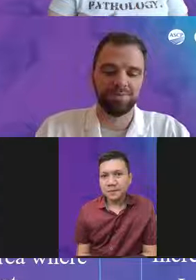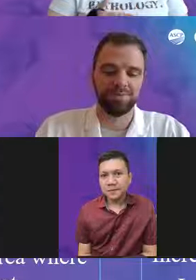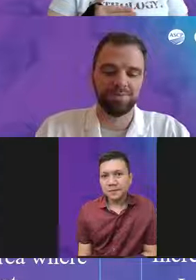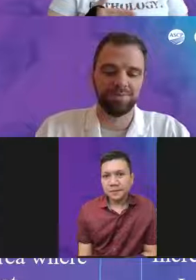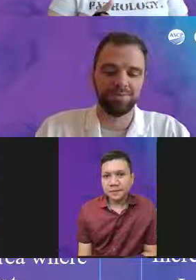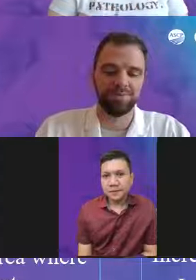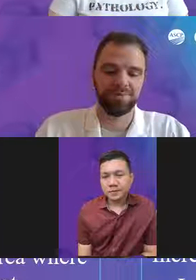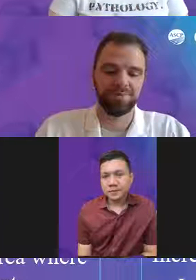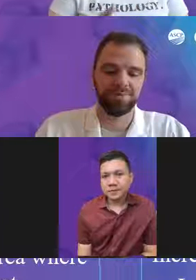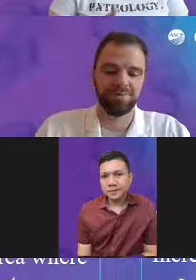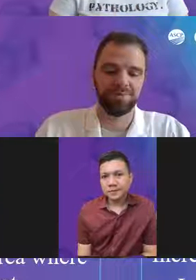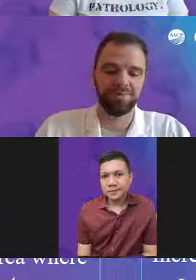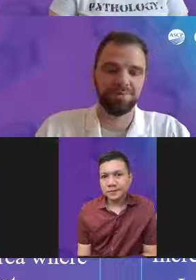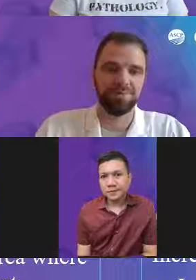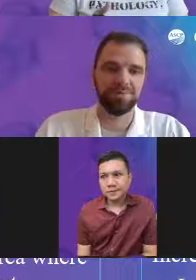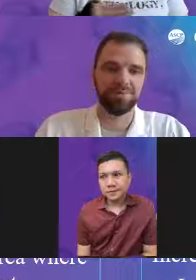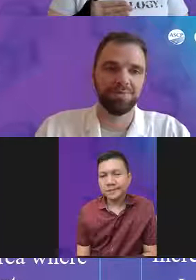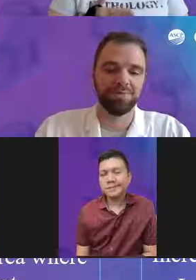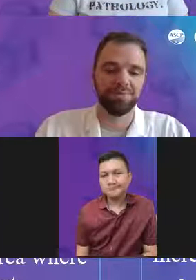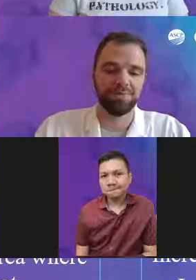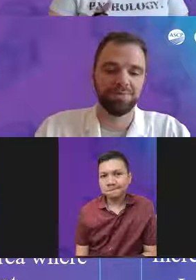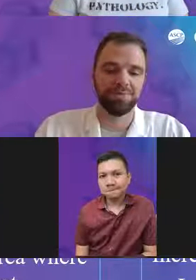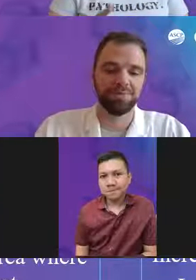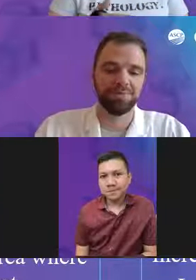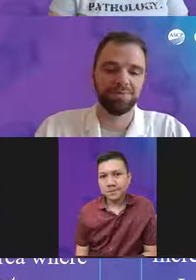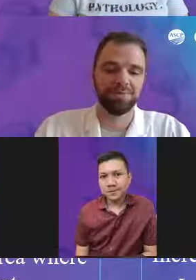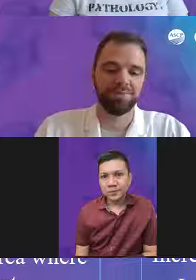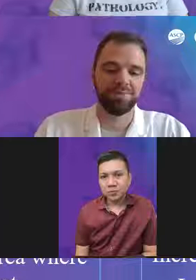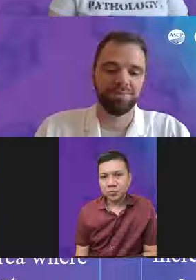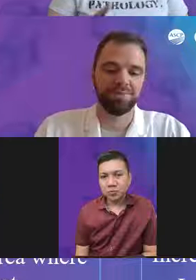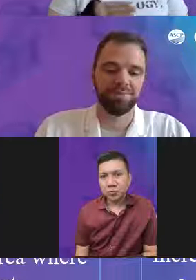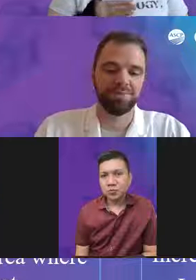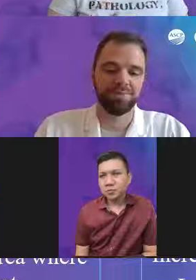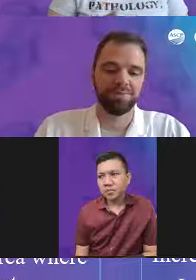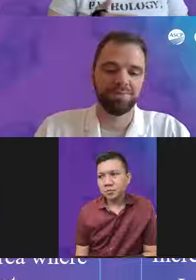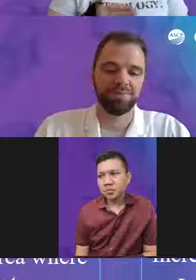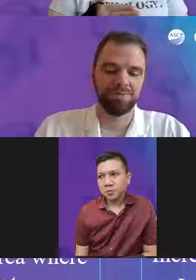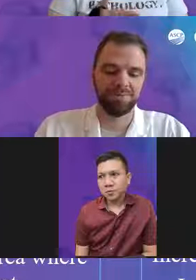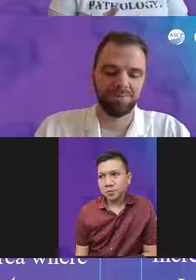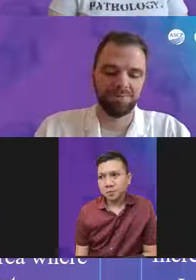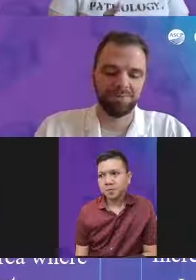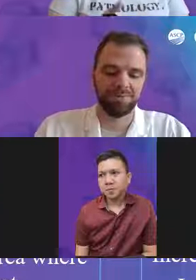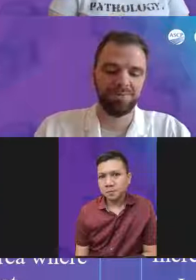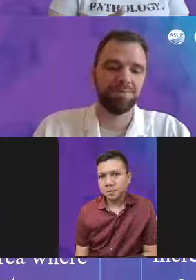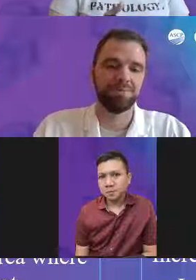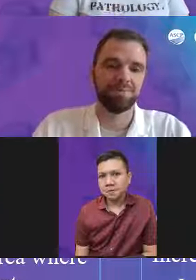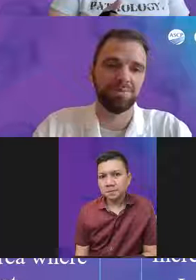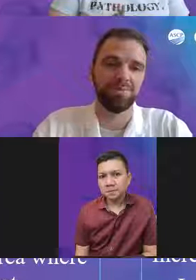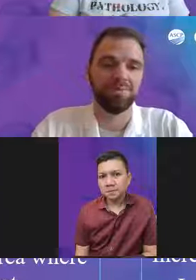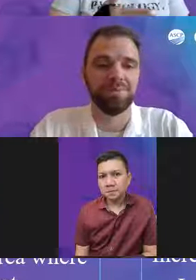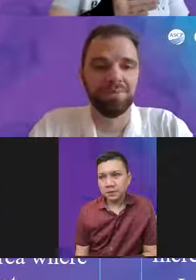the people that are teaching our students are too short-sighted to sit there and